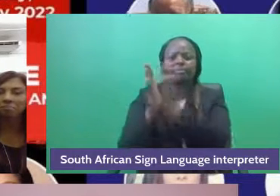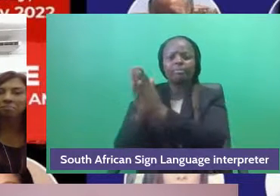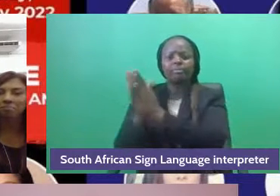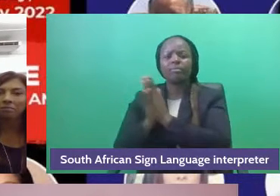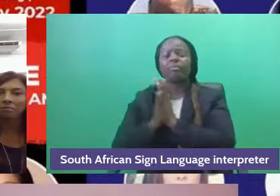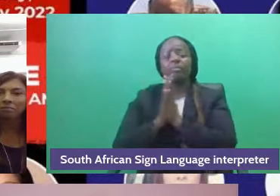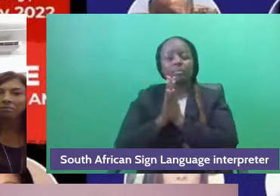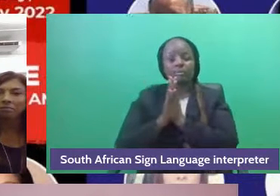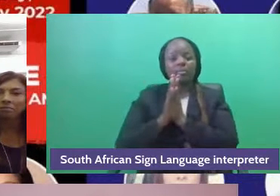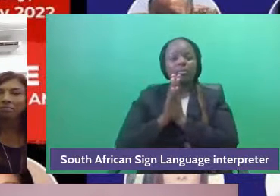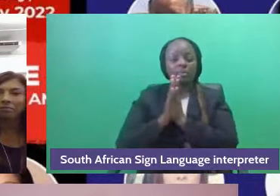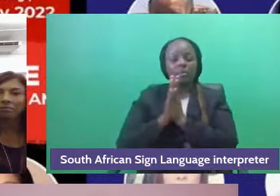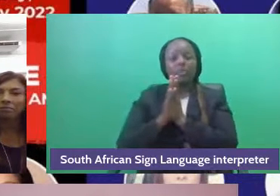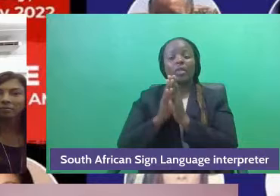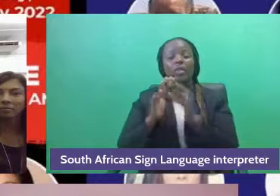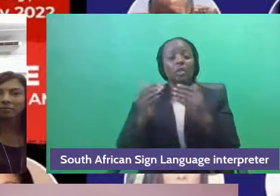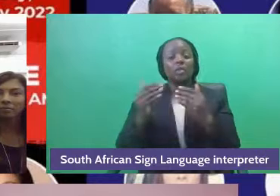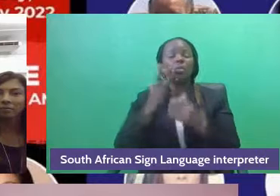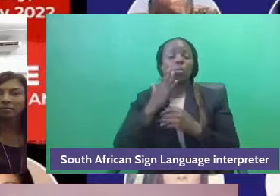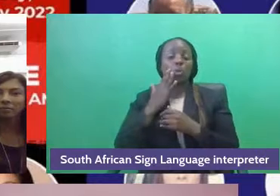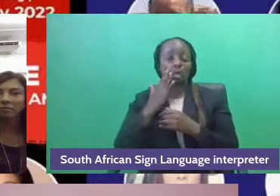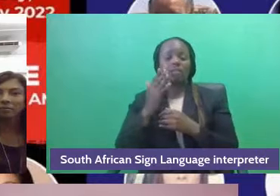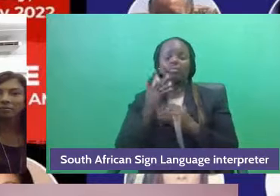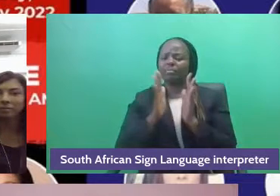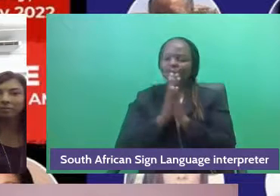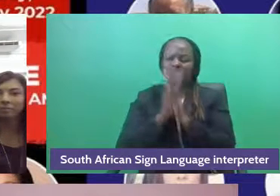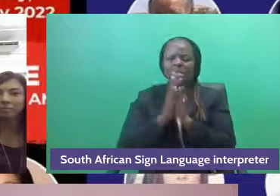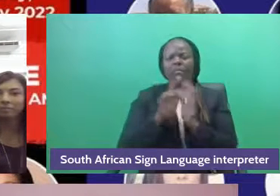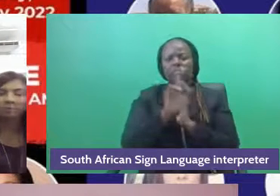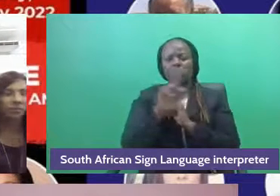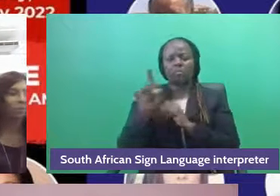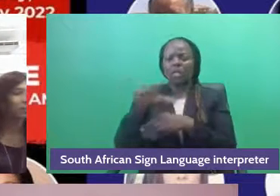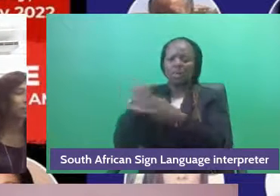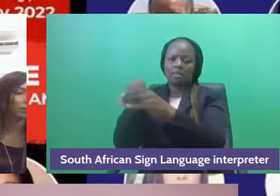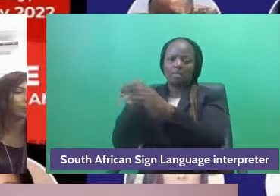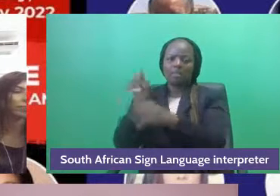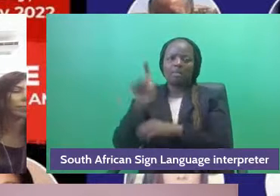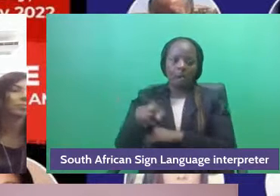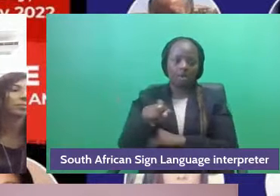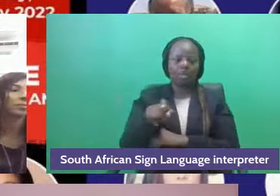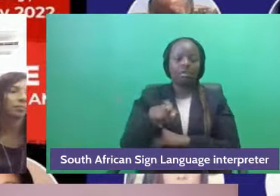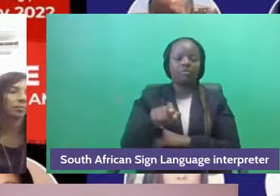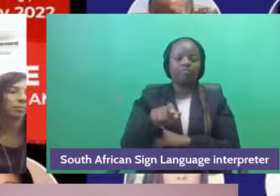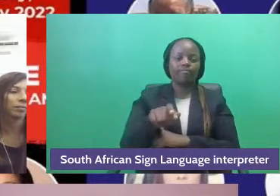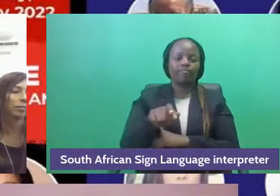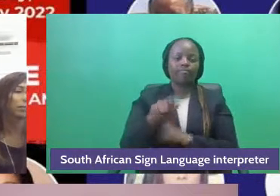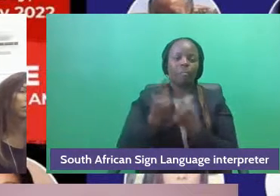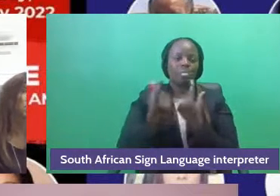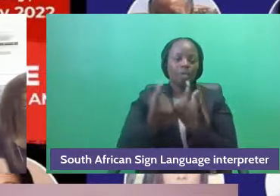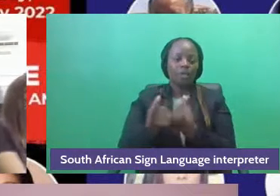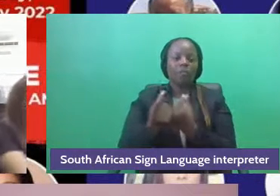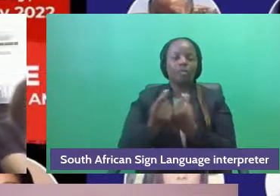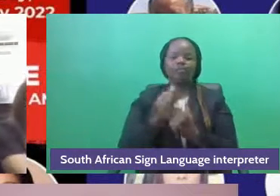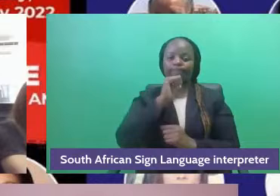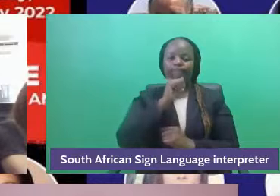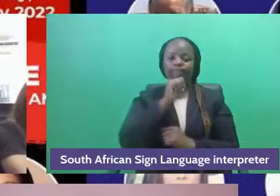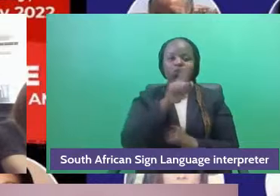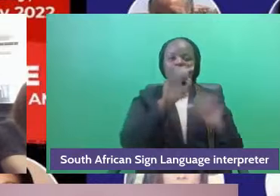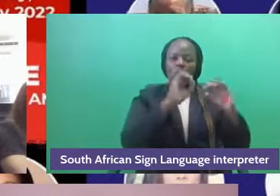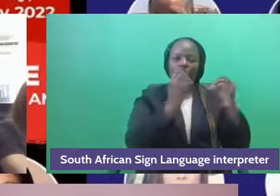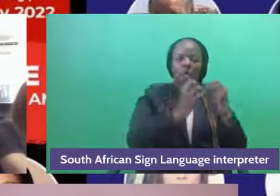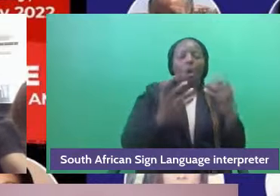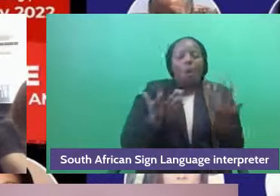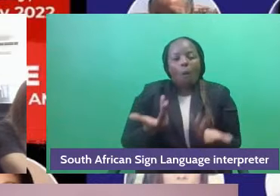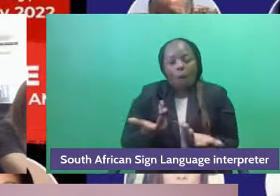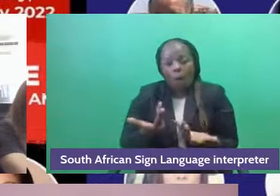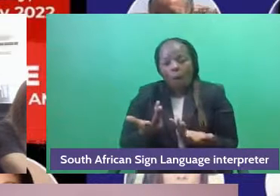in January that we would like to encourage everybody to participate in. So whether you're an organization or in